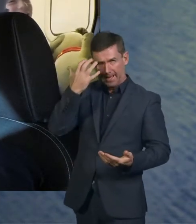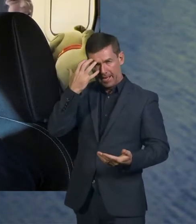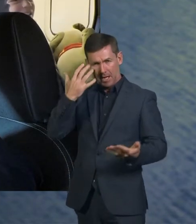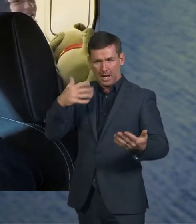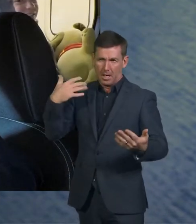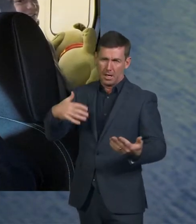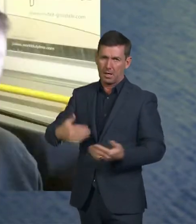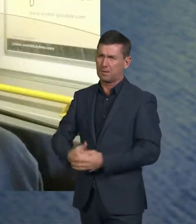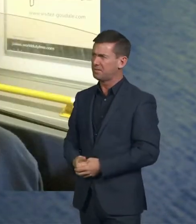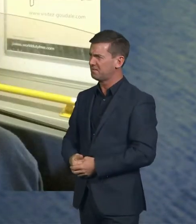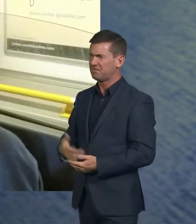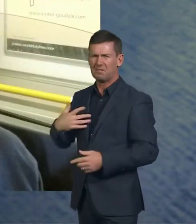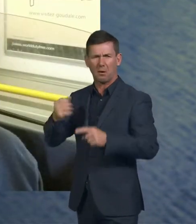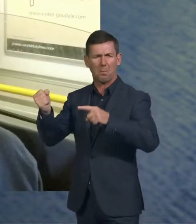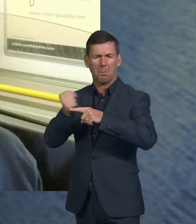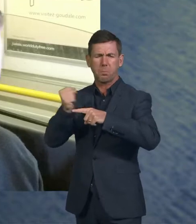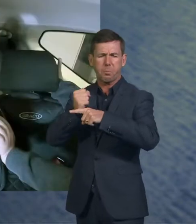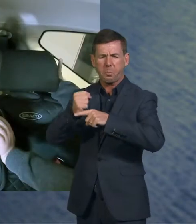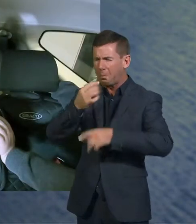Somebody punked off.